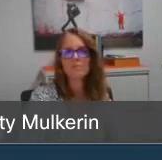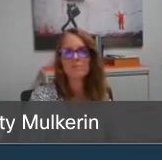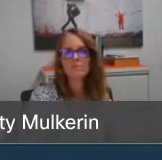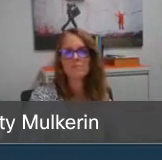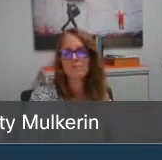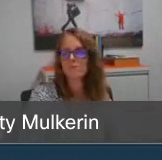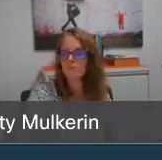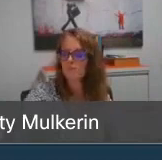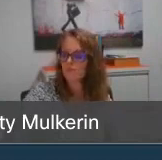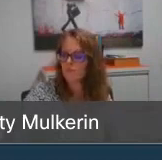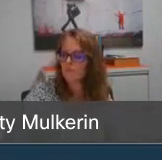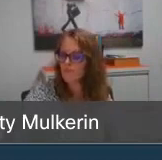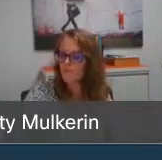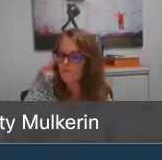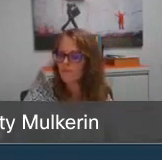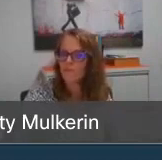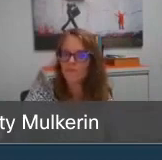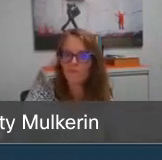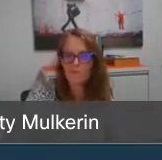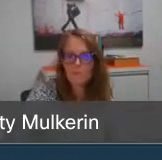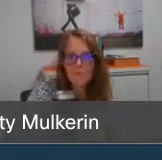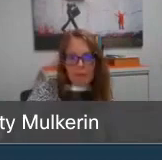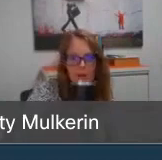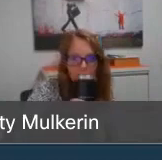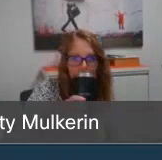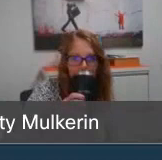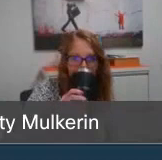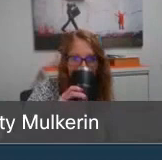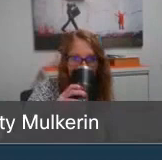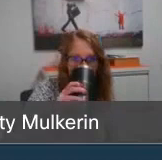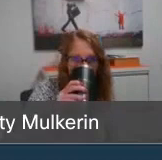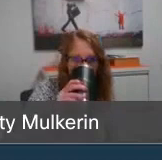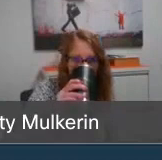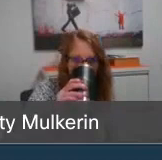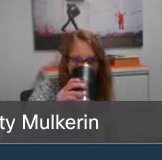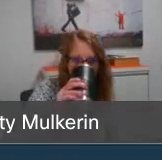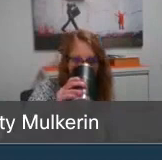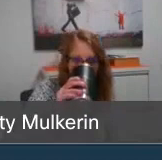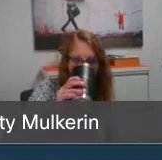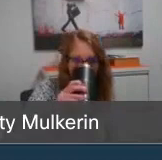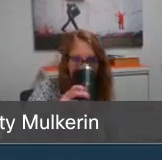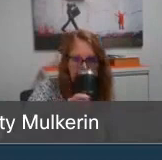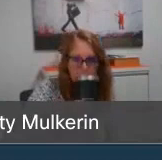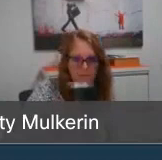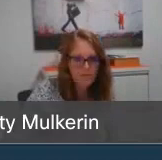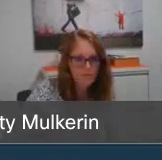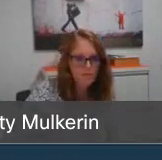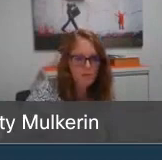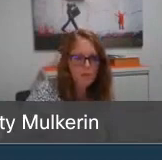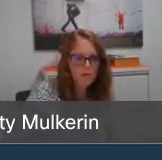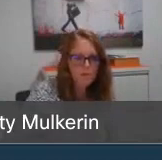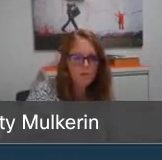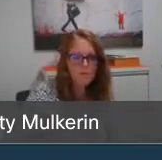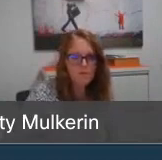that. They'd pushed back on state hospitals trying to get people in faster, but with COVID, that wasn't going to